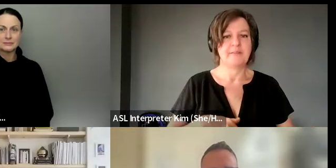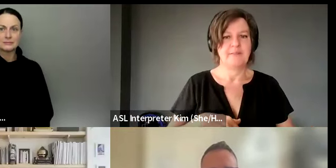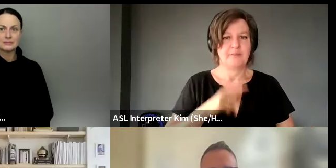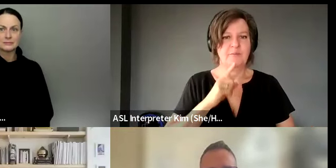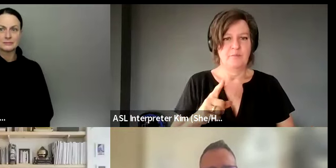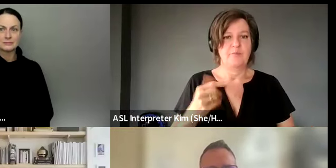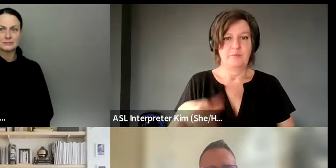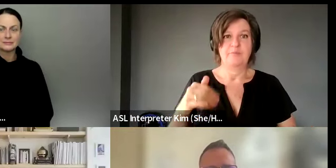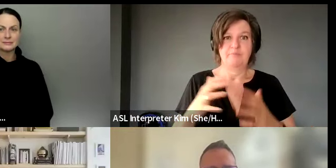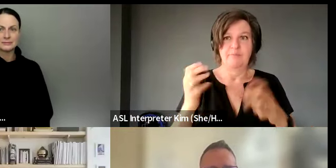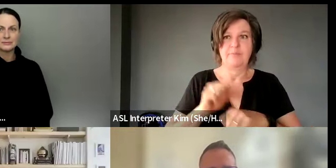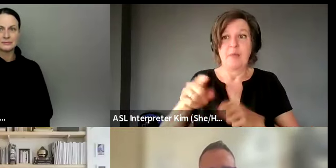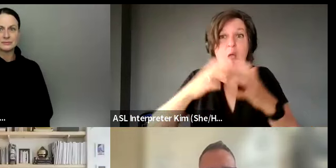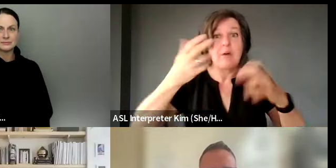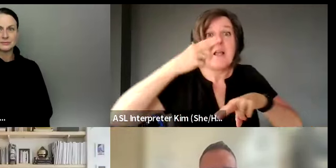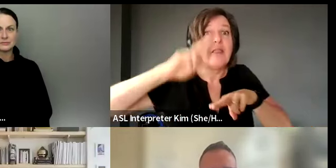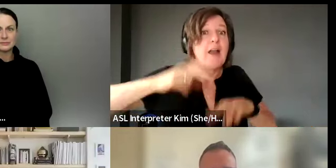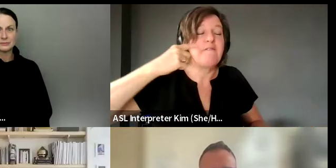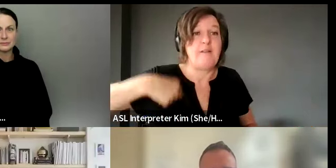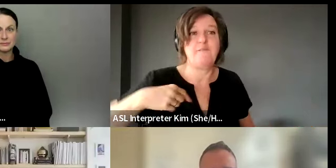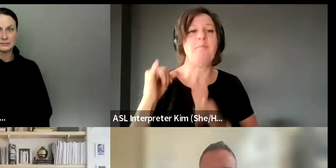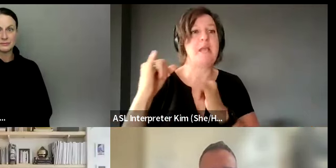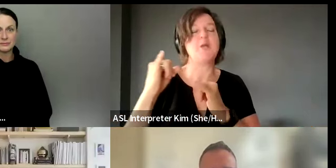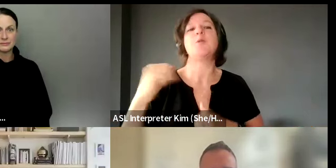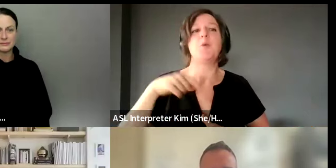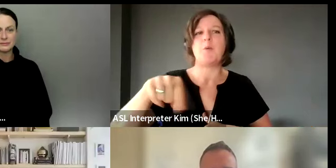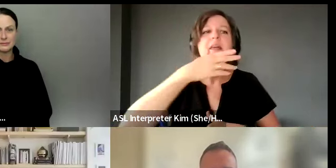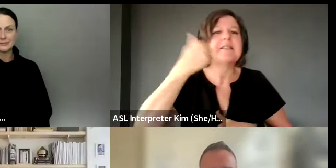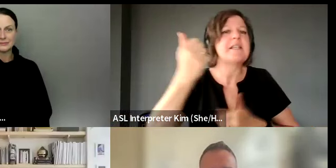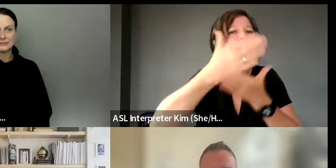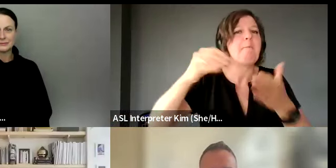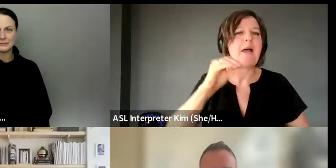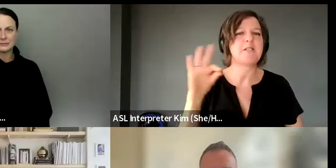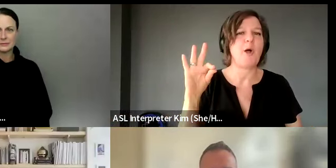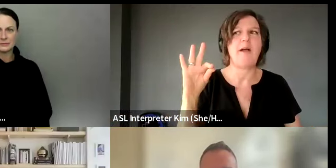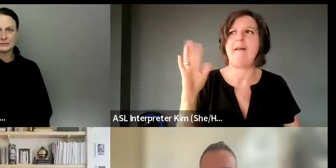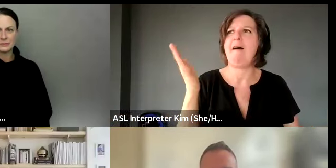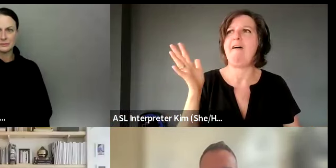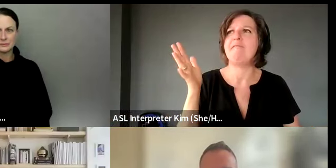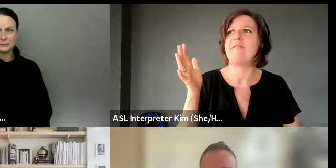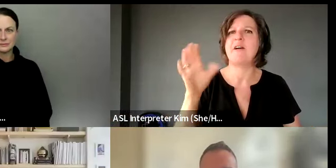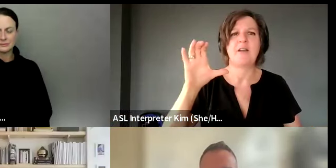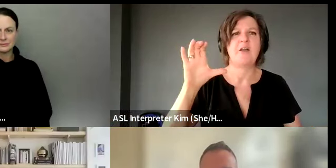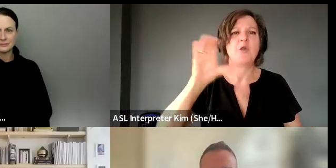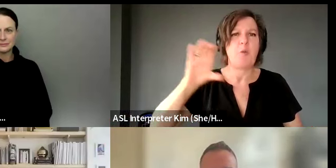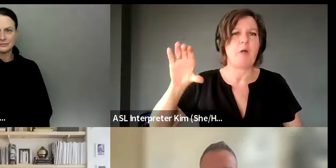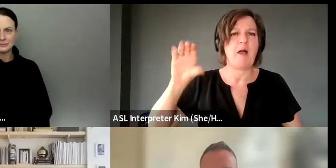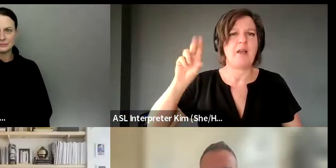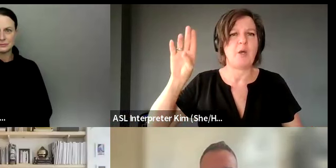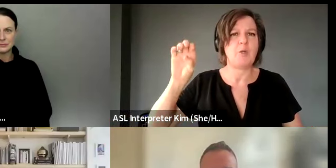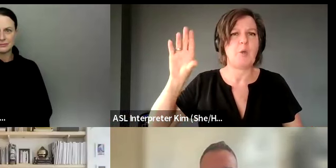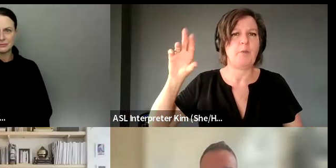It was a lot of fun for me too. I mean, these are the best parts of KubeCon, are